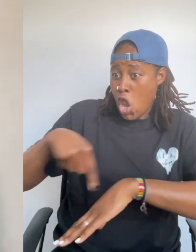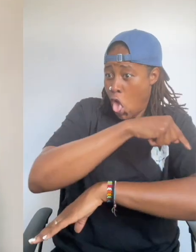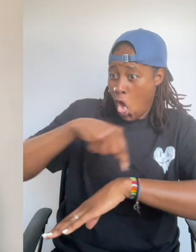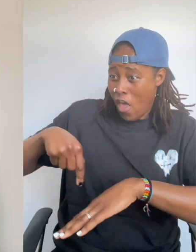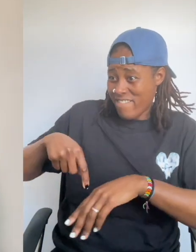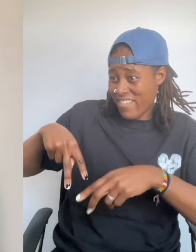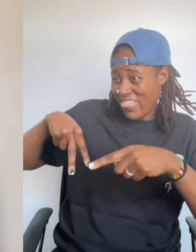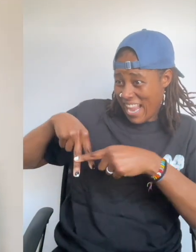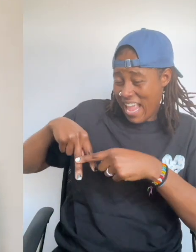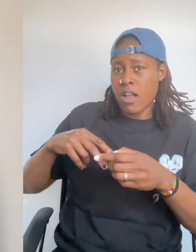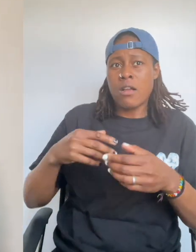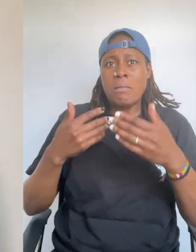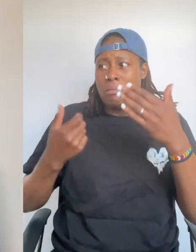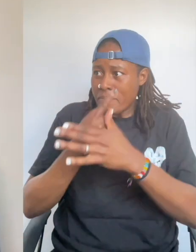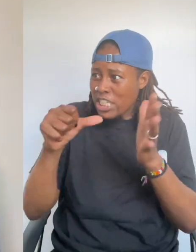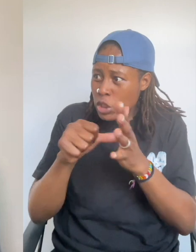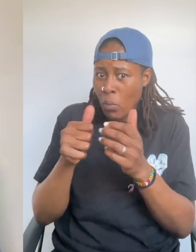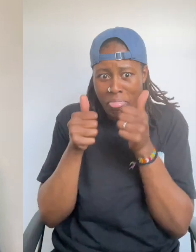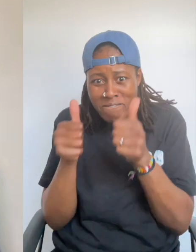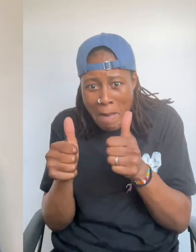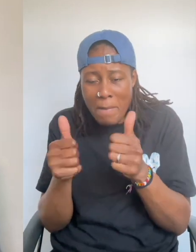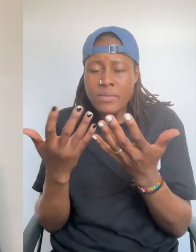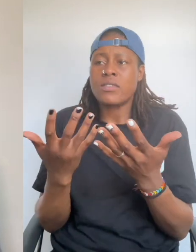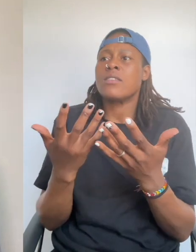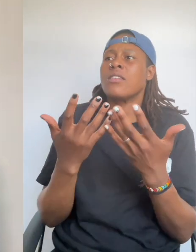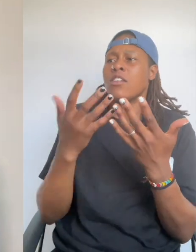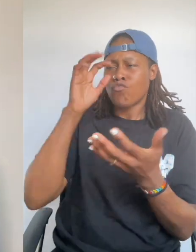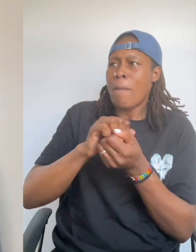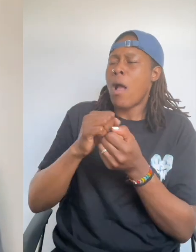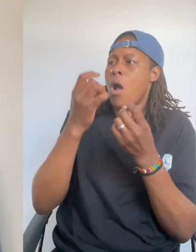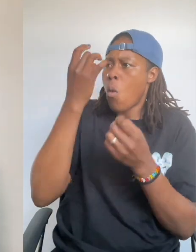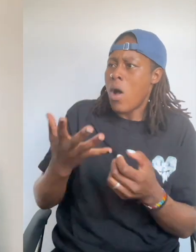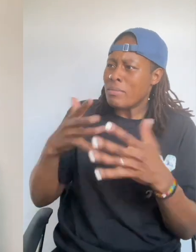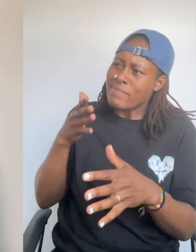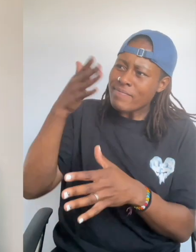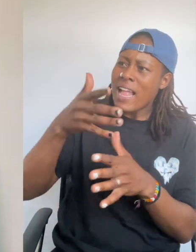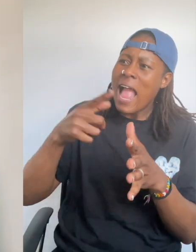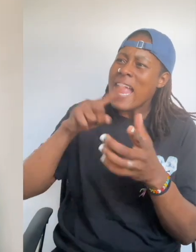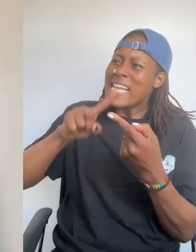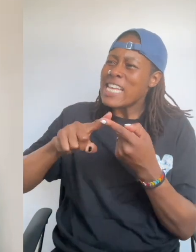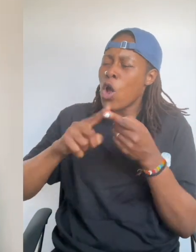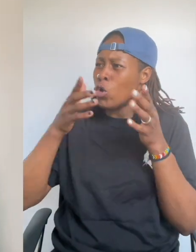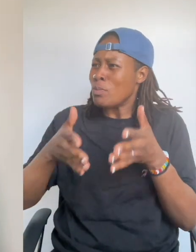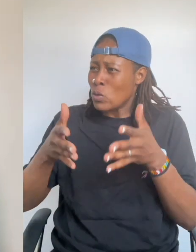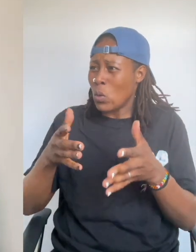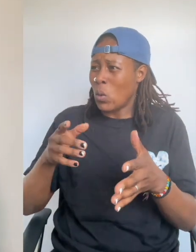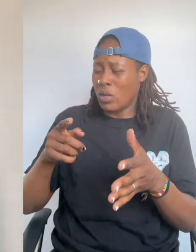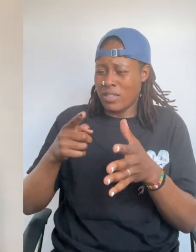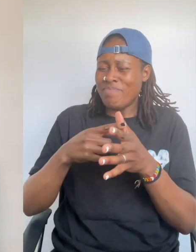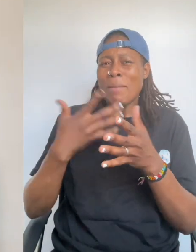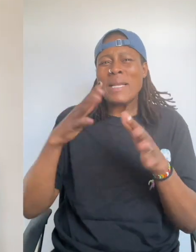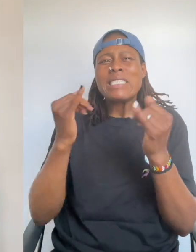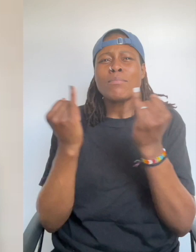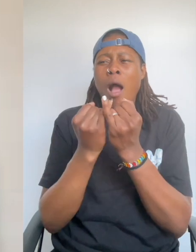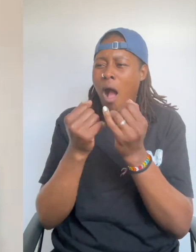I've had problems with my thumbs. And I remember even having to go to A&E once because I like had hurt it so bad. I think I just